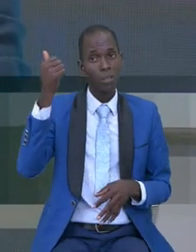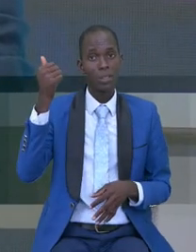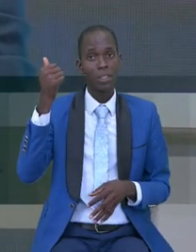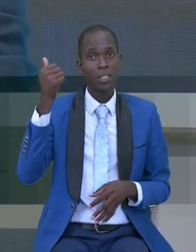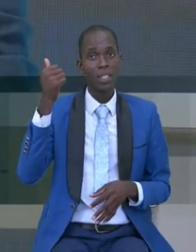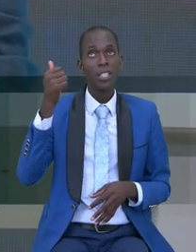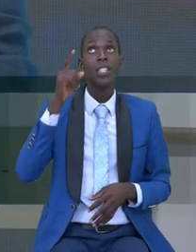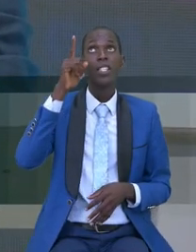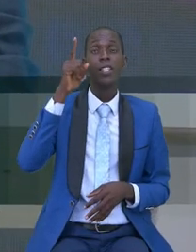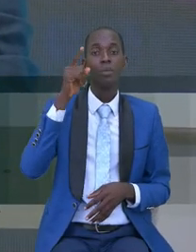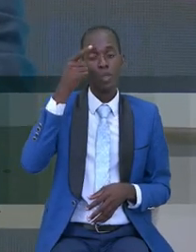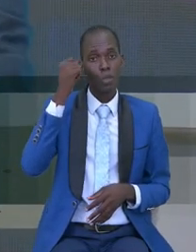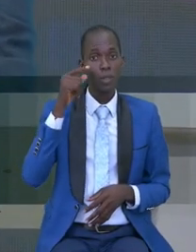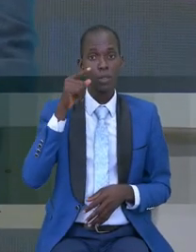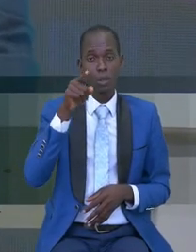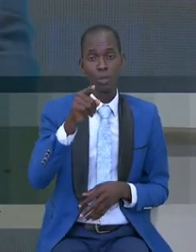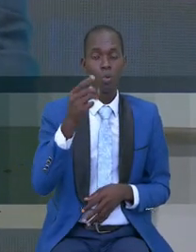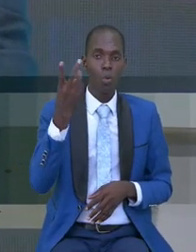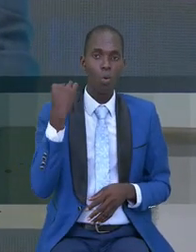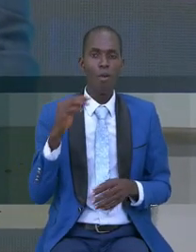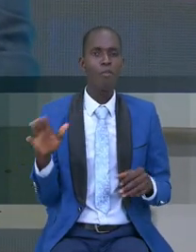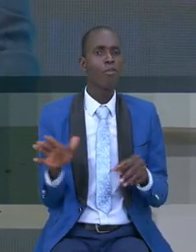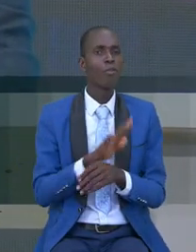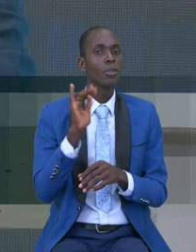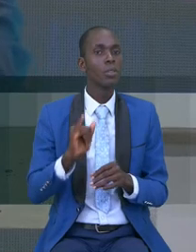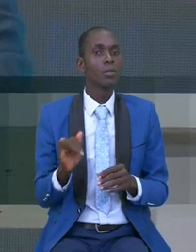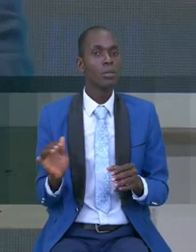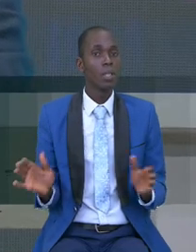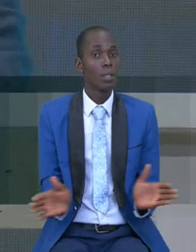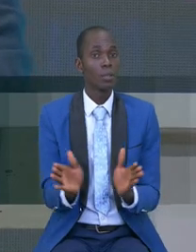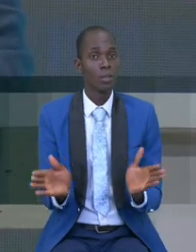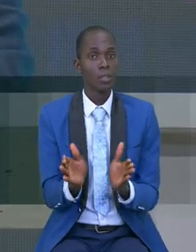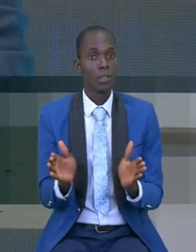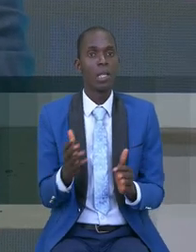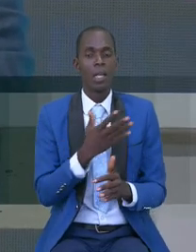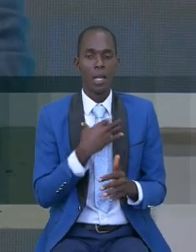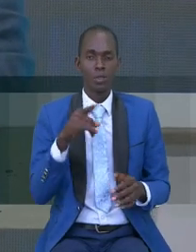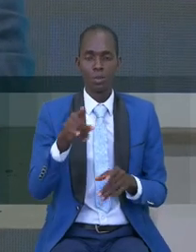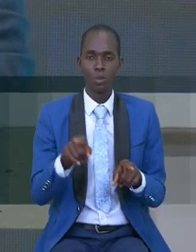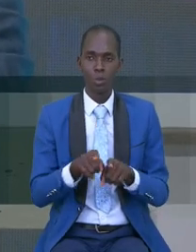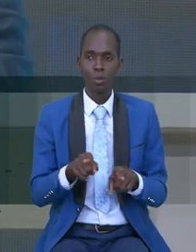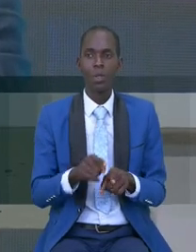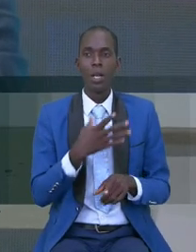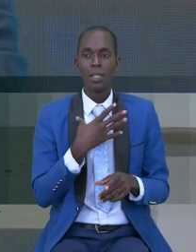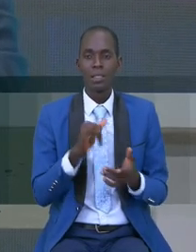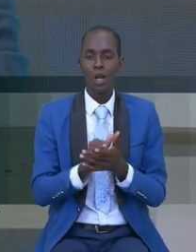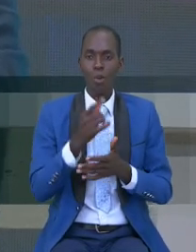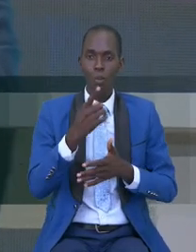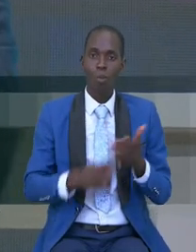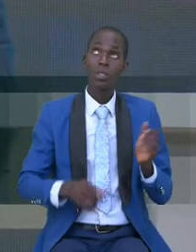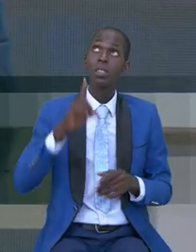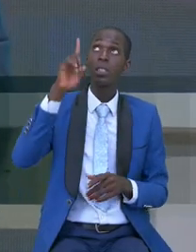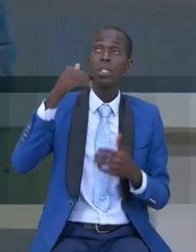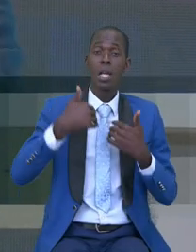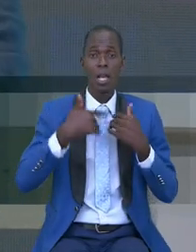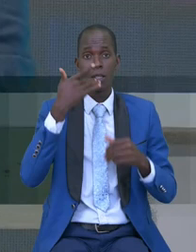because he was fully persuaded, and you are fully persuaded that what he had promised, he